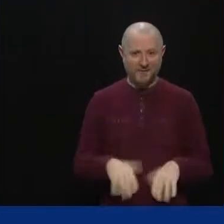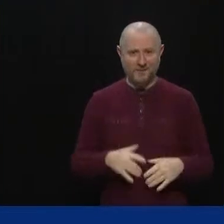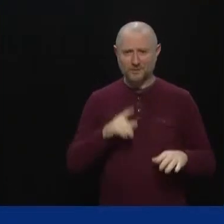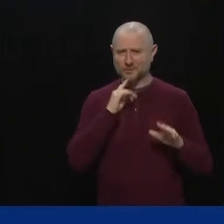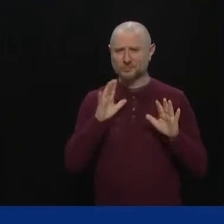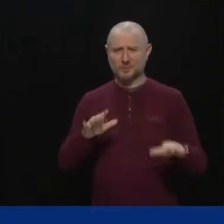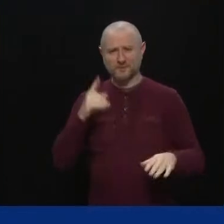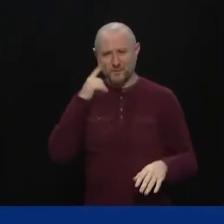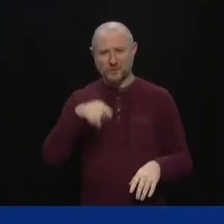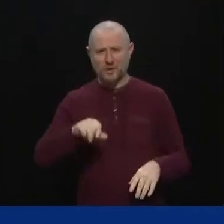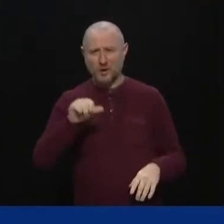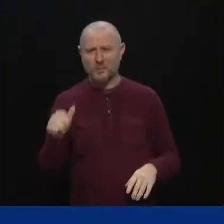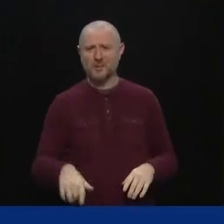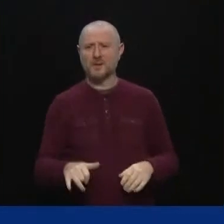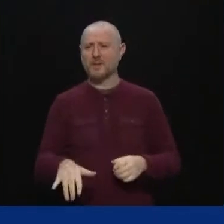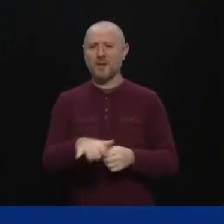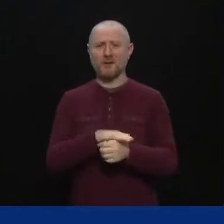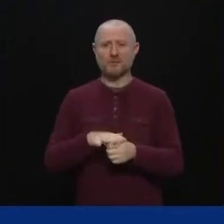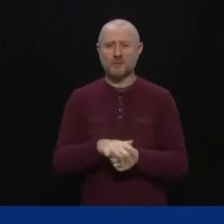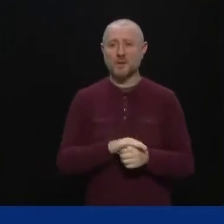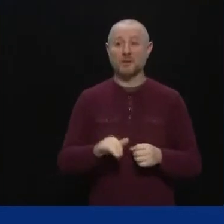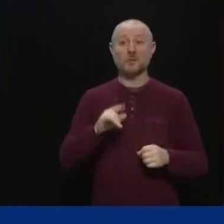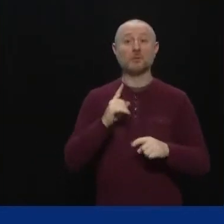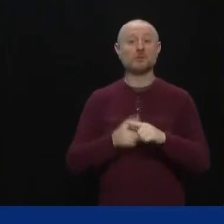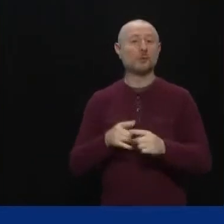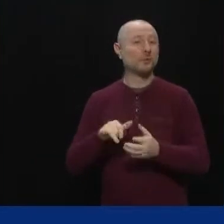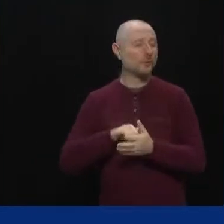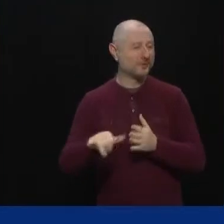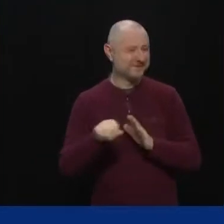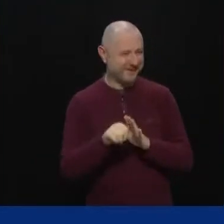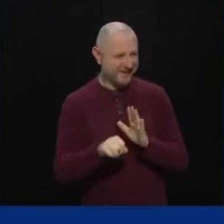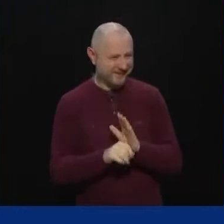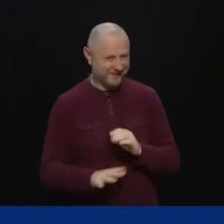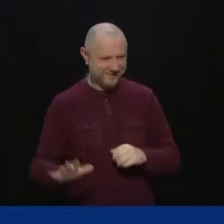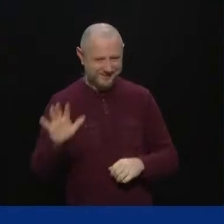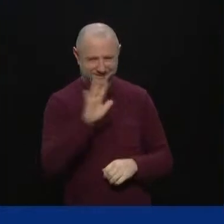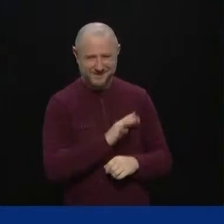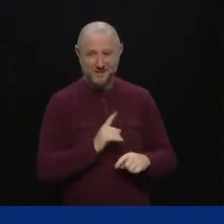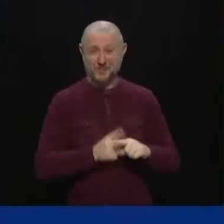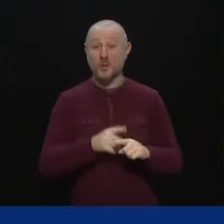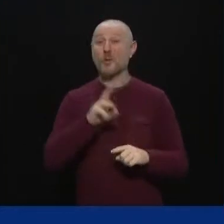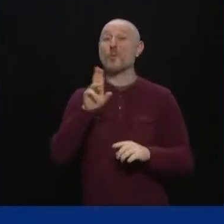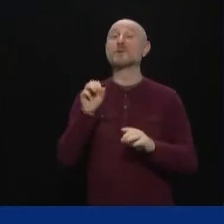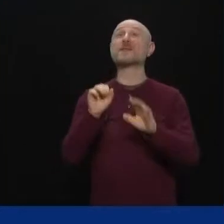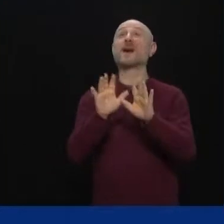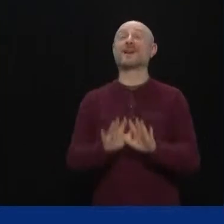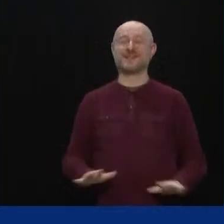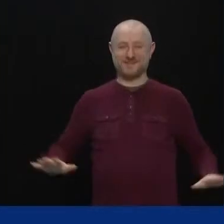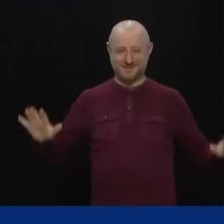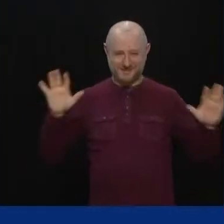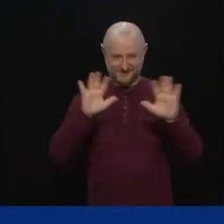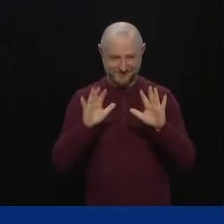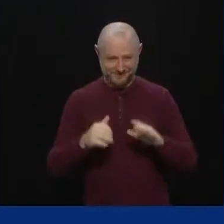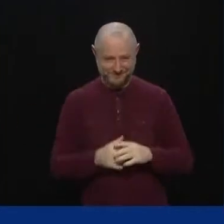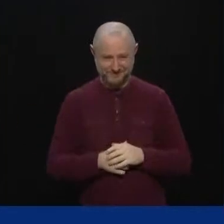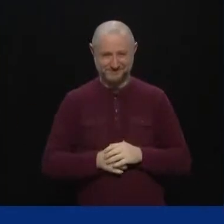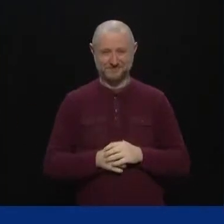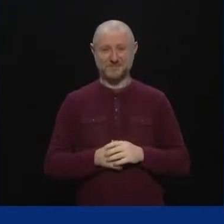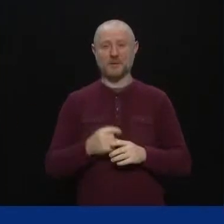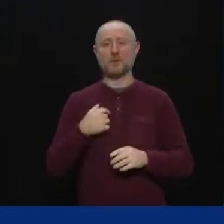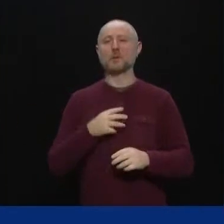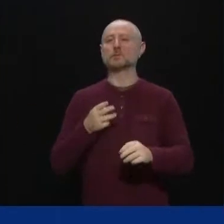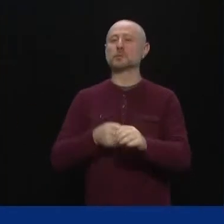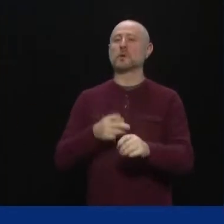capital region, and for the state of New York, and for the country as well. I joined the governor on a tour of